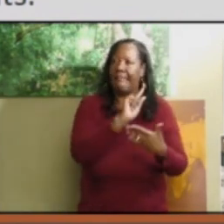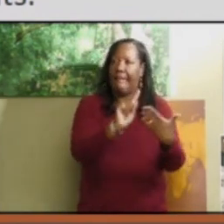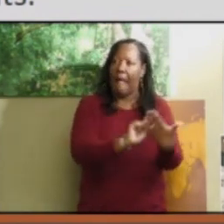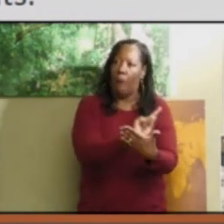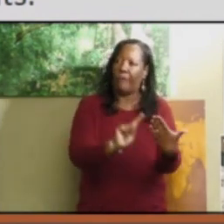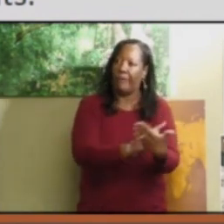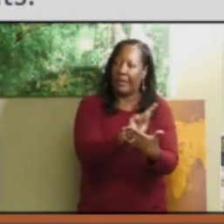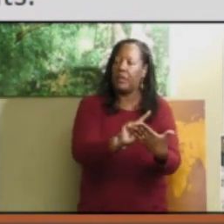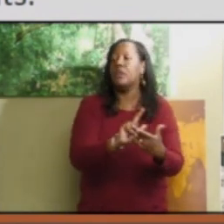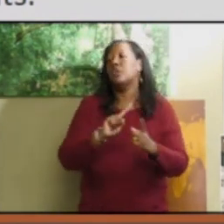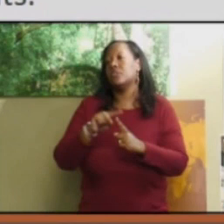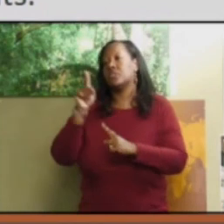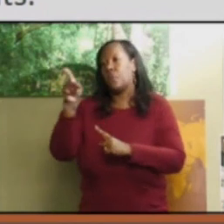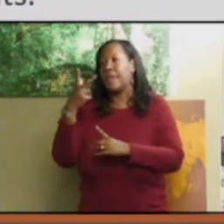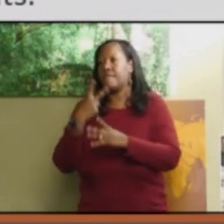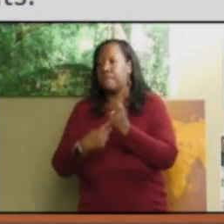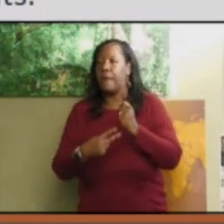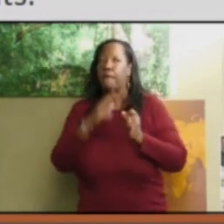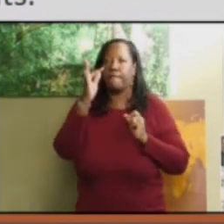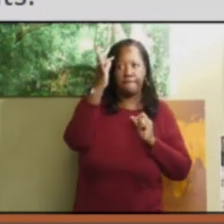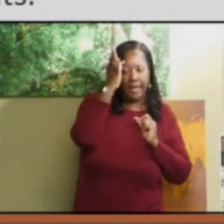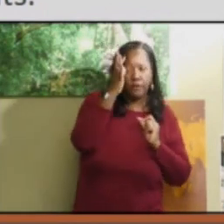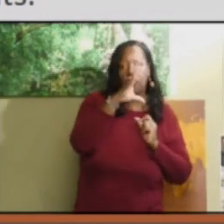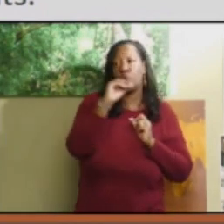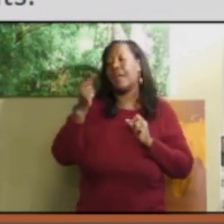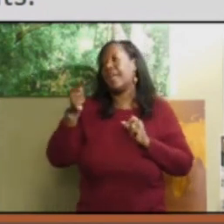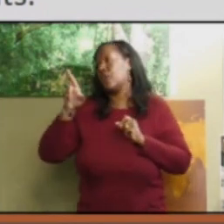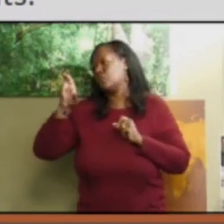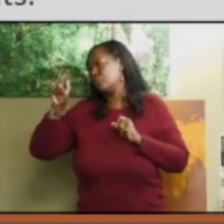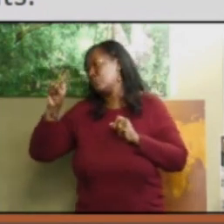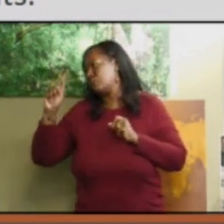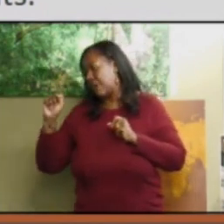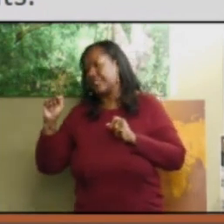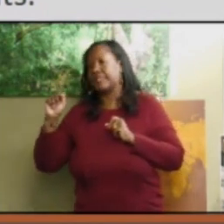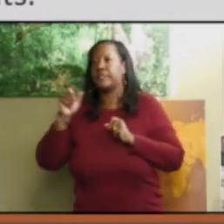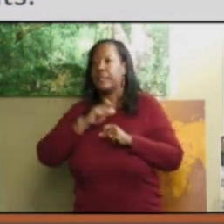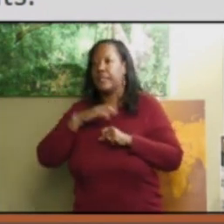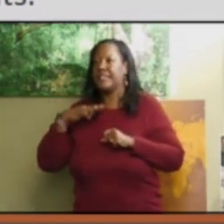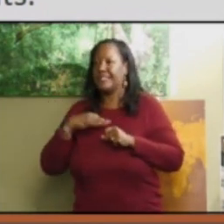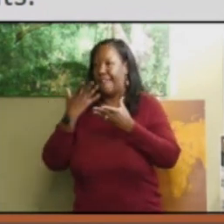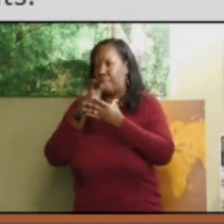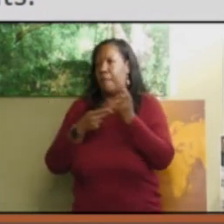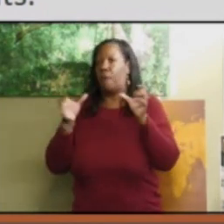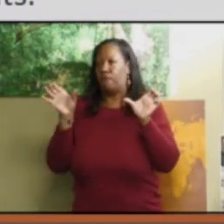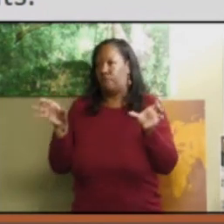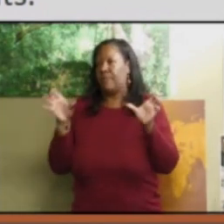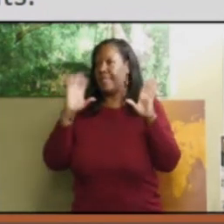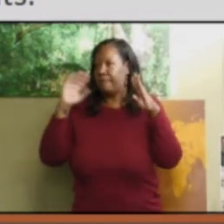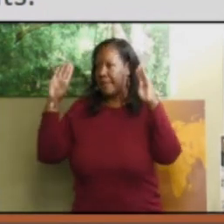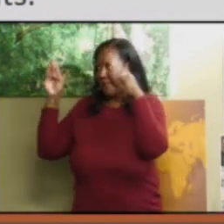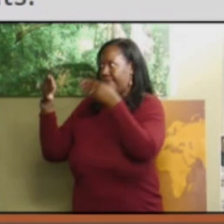So we do have both federal and trust staff working to complete an IAA project.